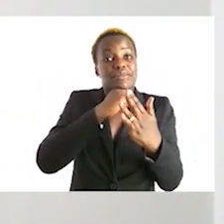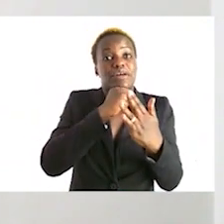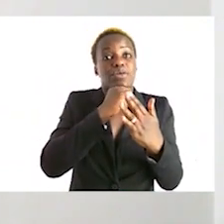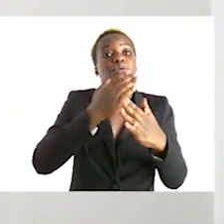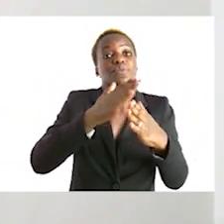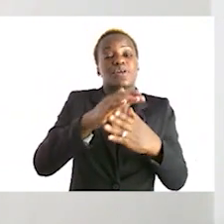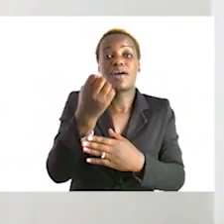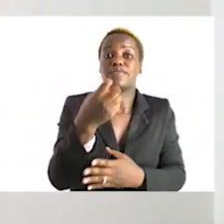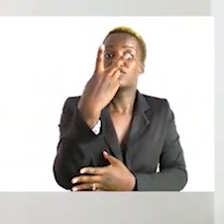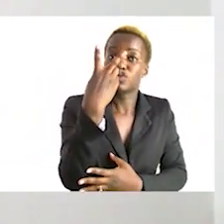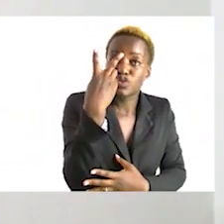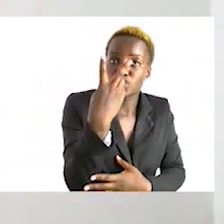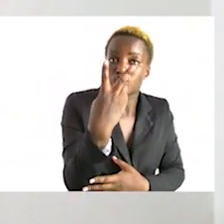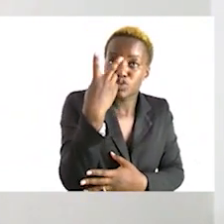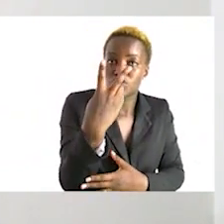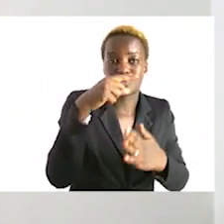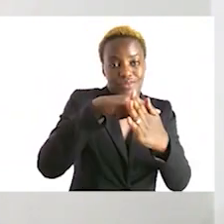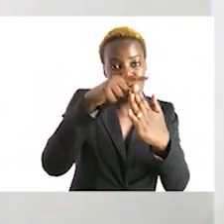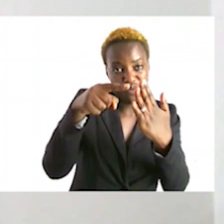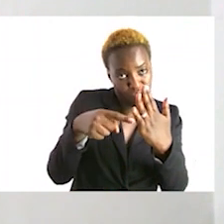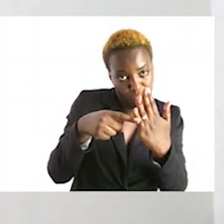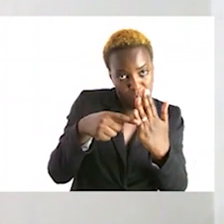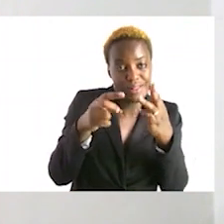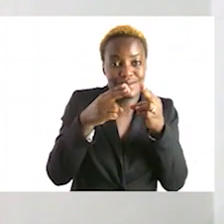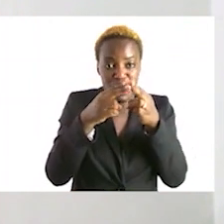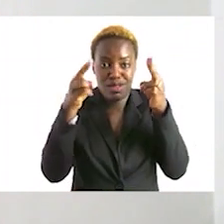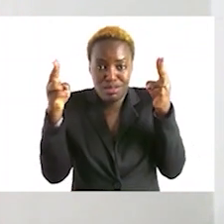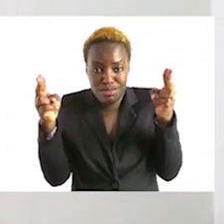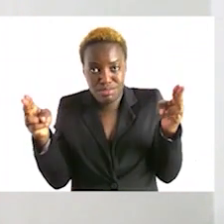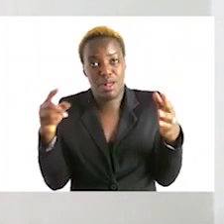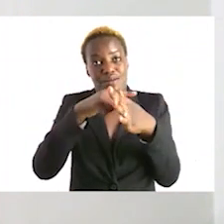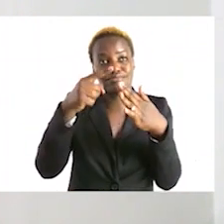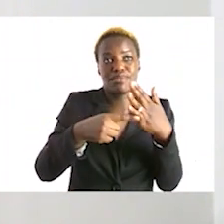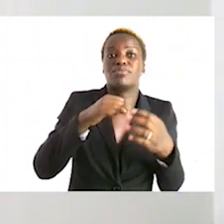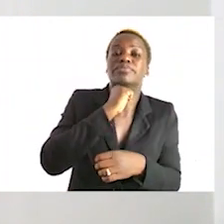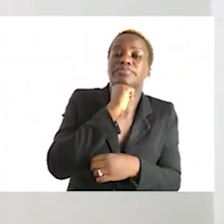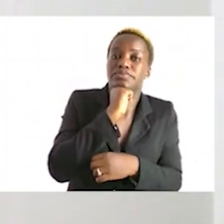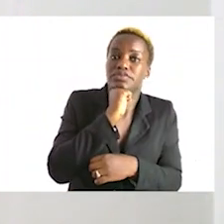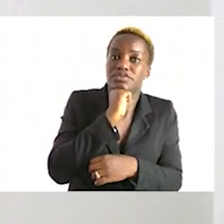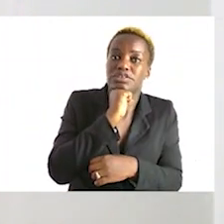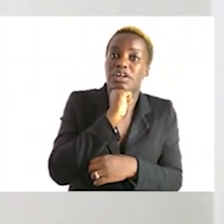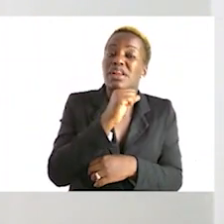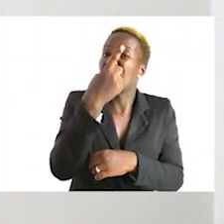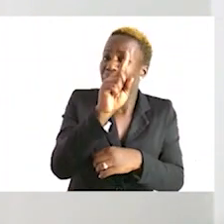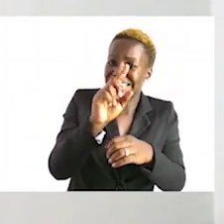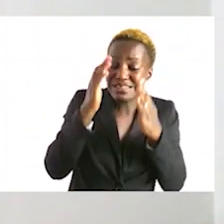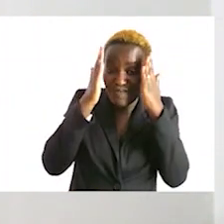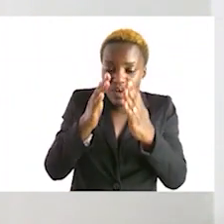is just undercover. It only appears when we write them. When we say them, when we have to say the